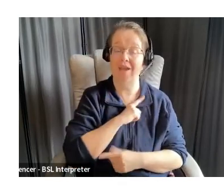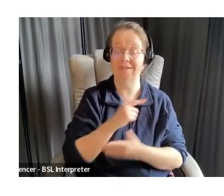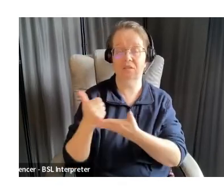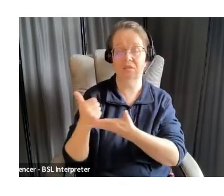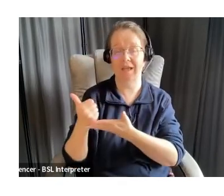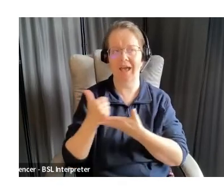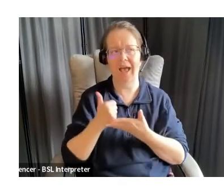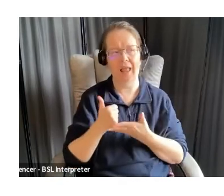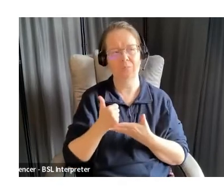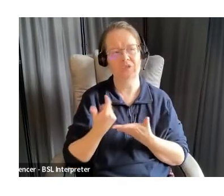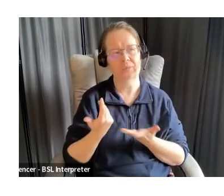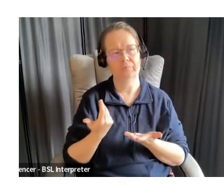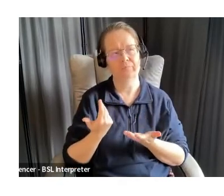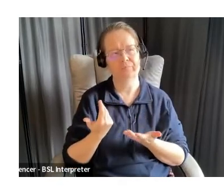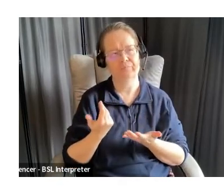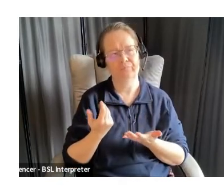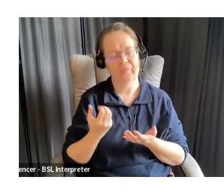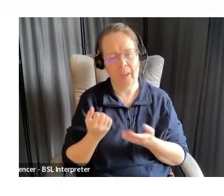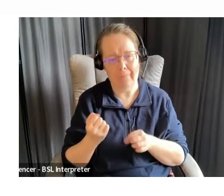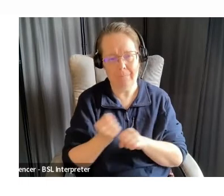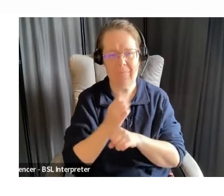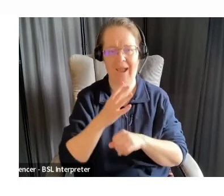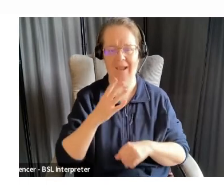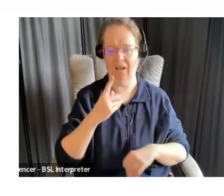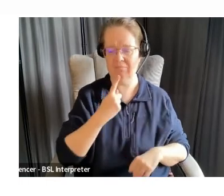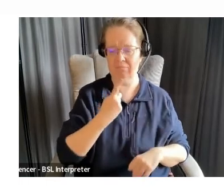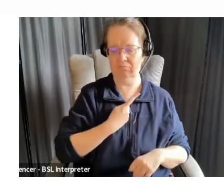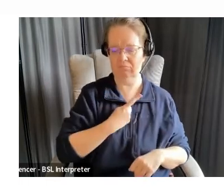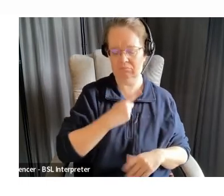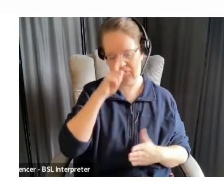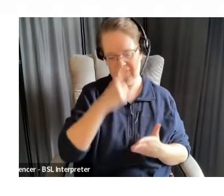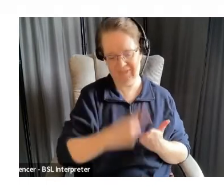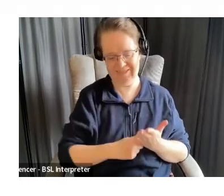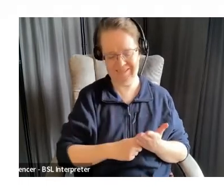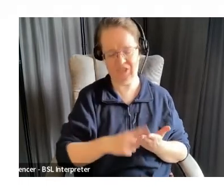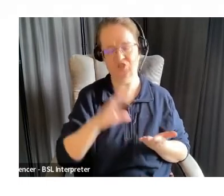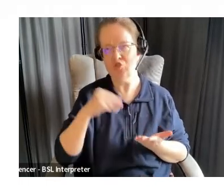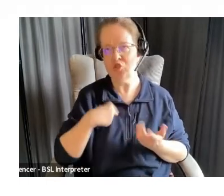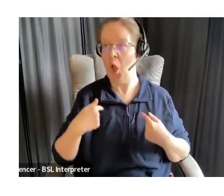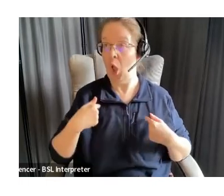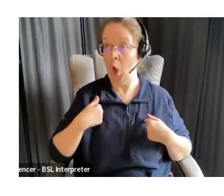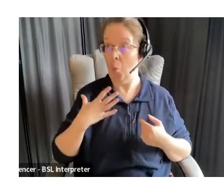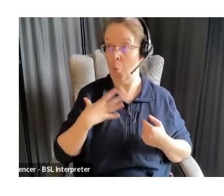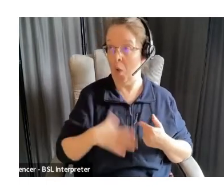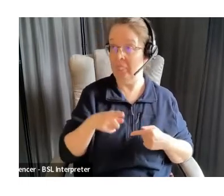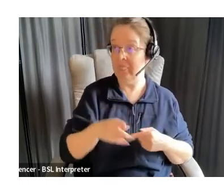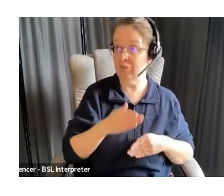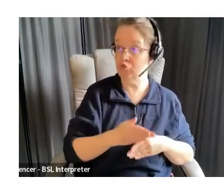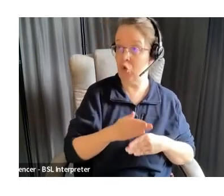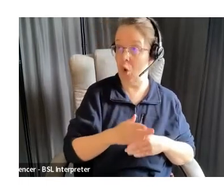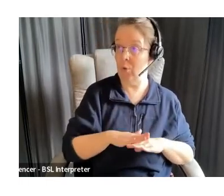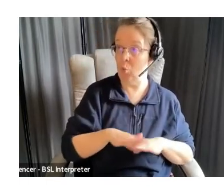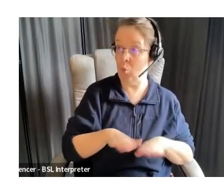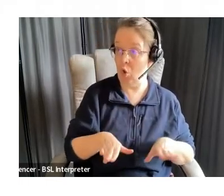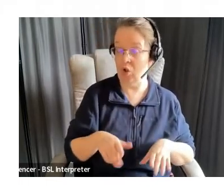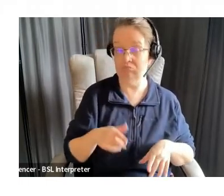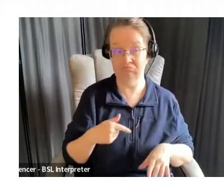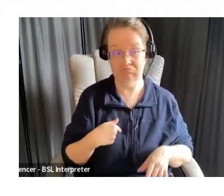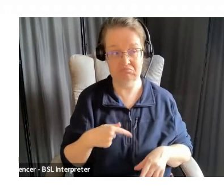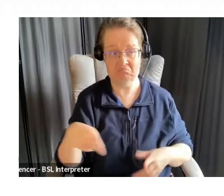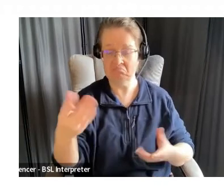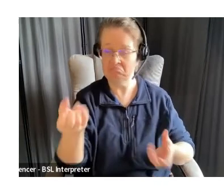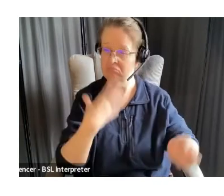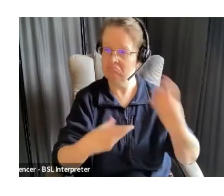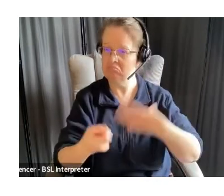you make informed decisions. Do I want this opportunity? Am I liking what I'm